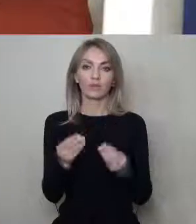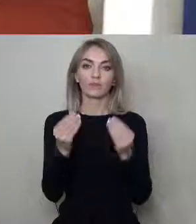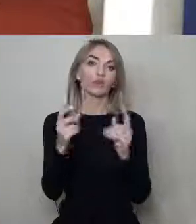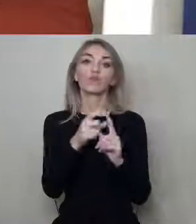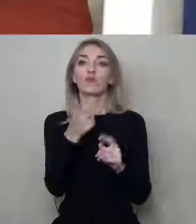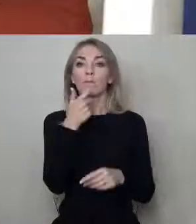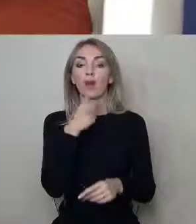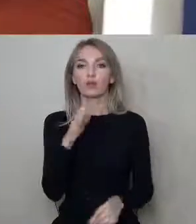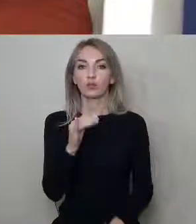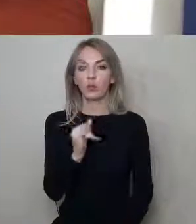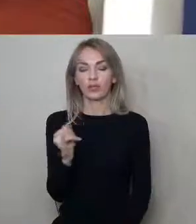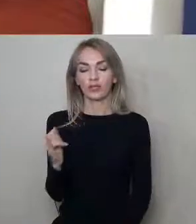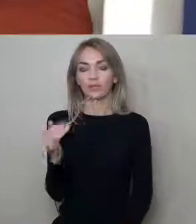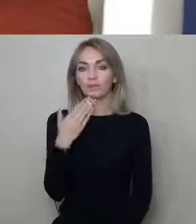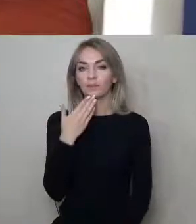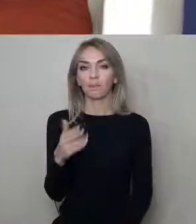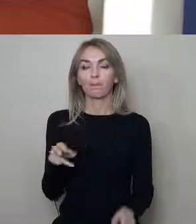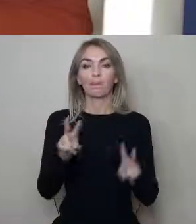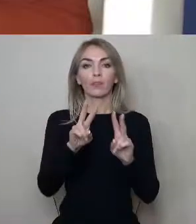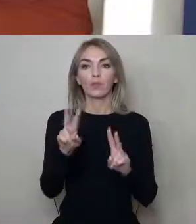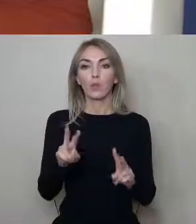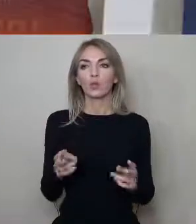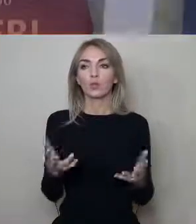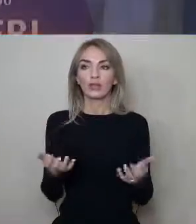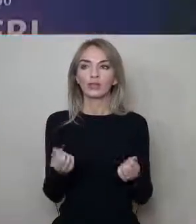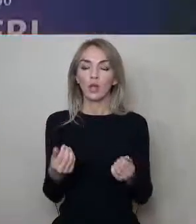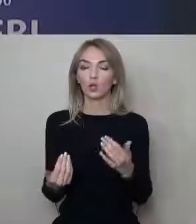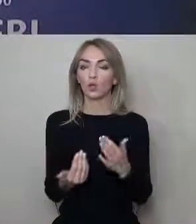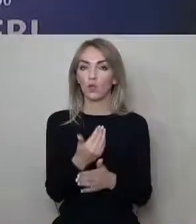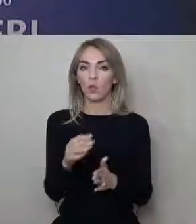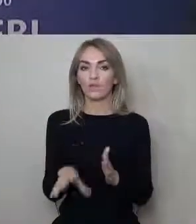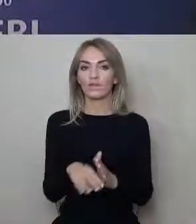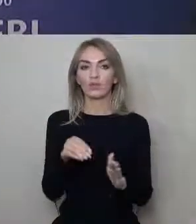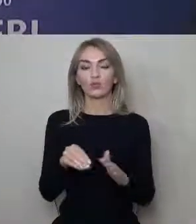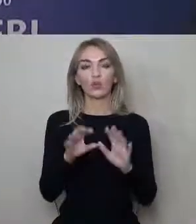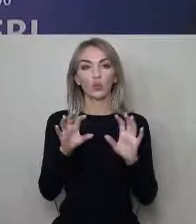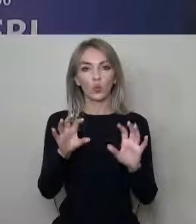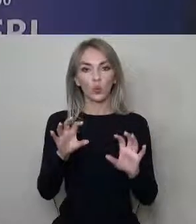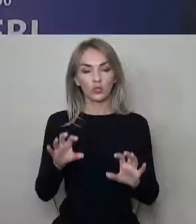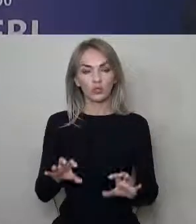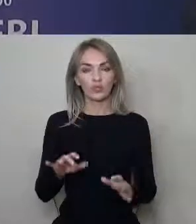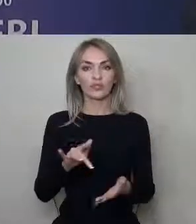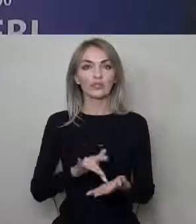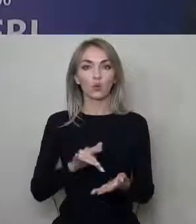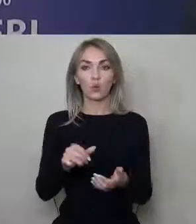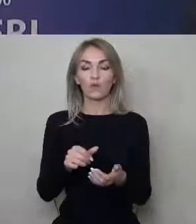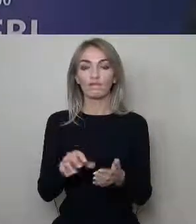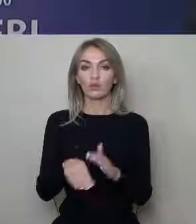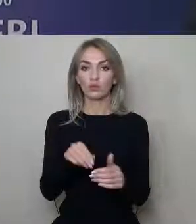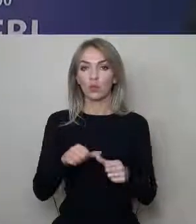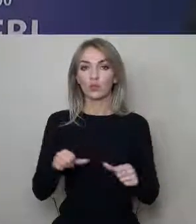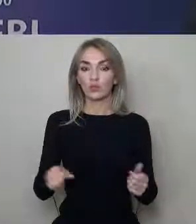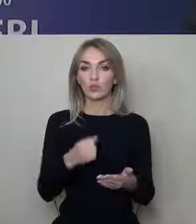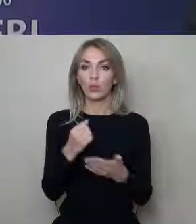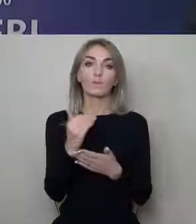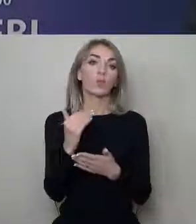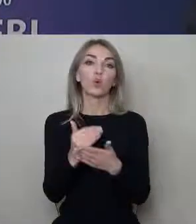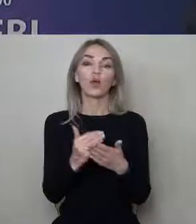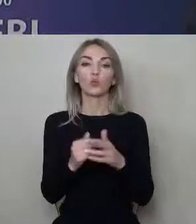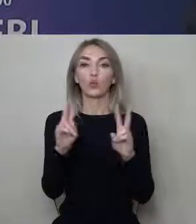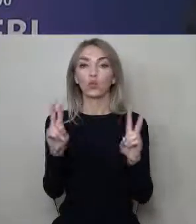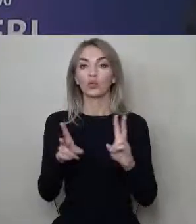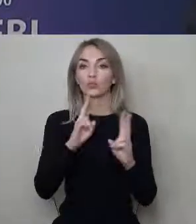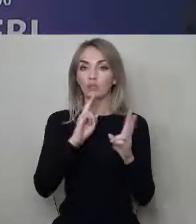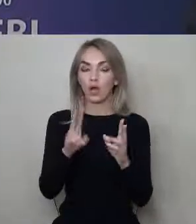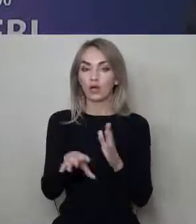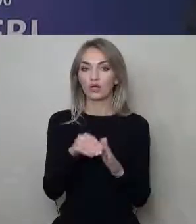handling complaints by the Commission. Victoria. Given the new electoral code that was adopted, the CSC approved the procedure